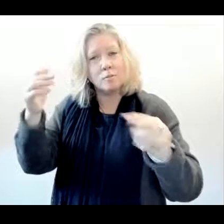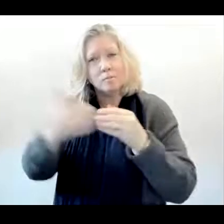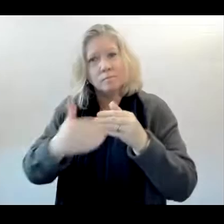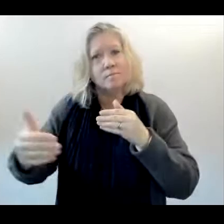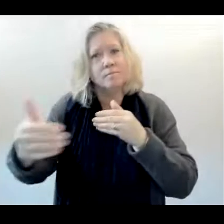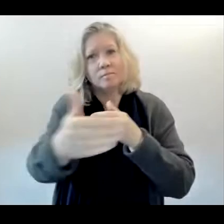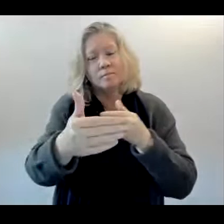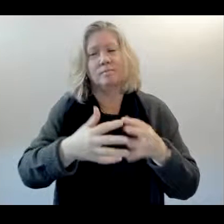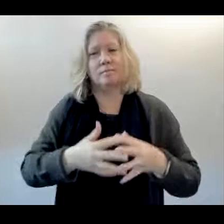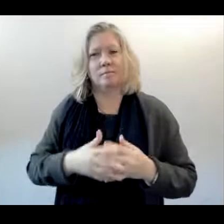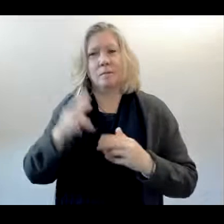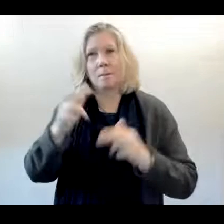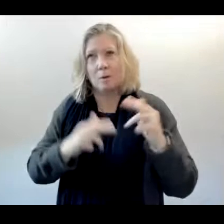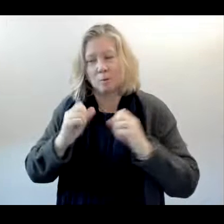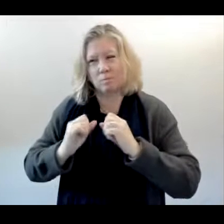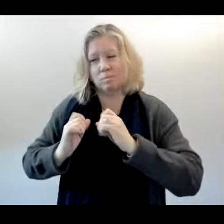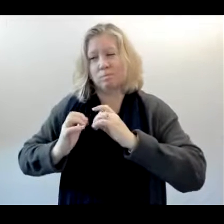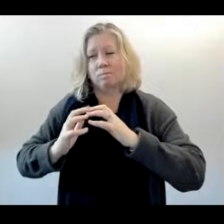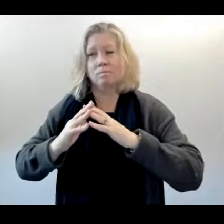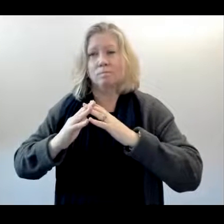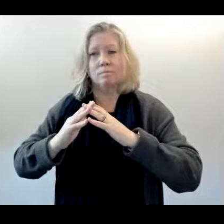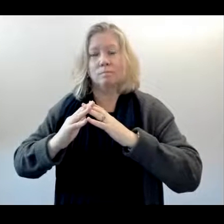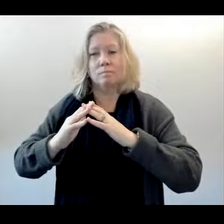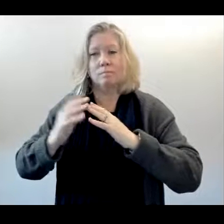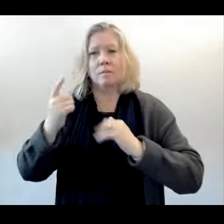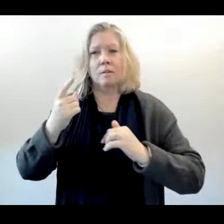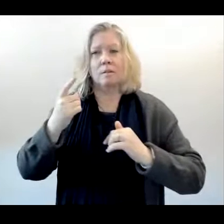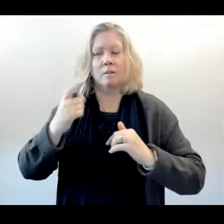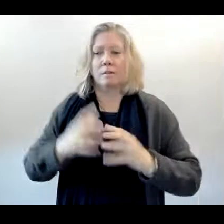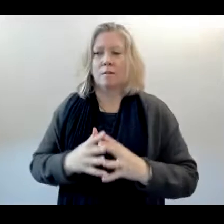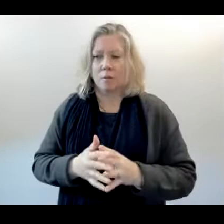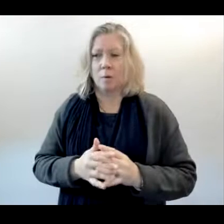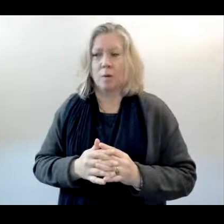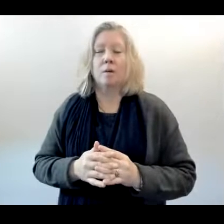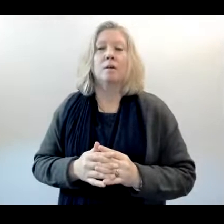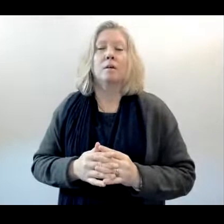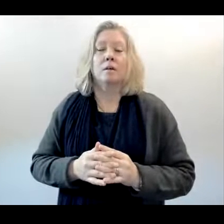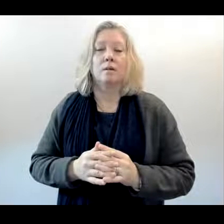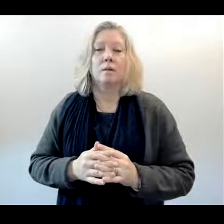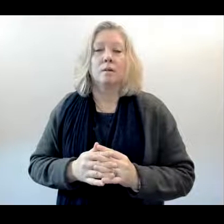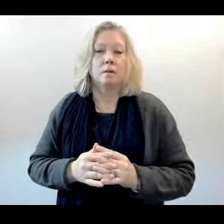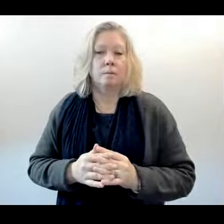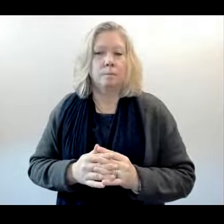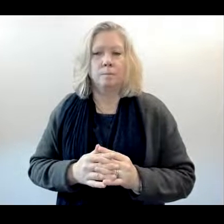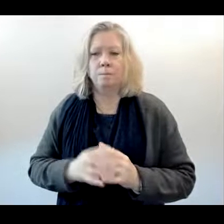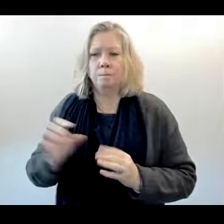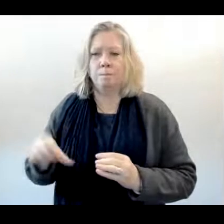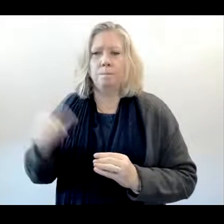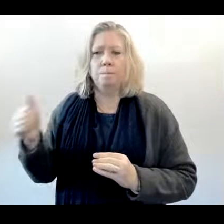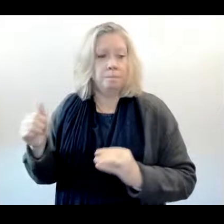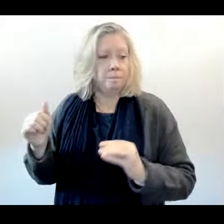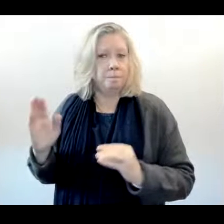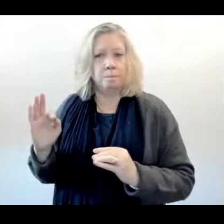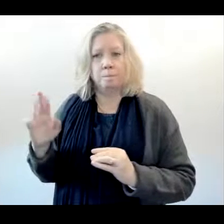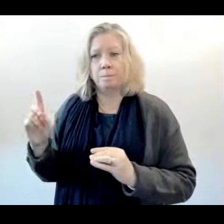continue to really build an equitable and just Pittsburgh for our residents. So with that, I know other board members,